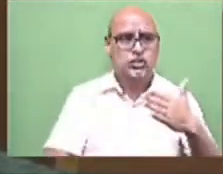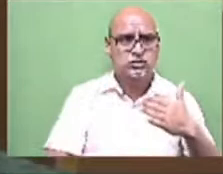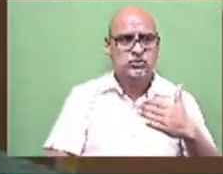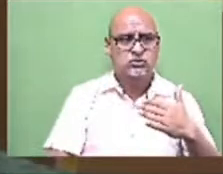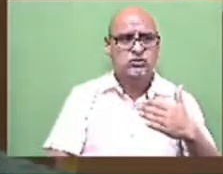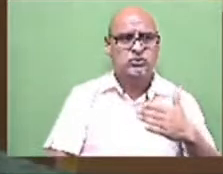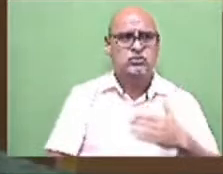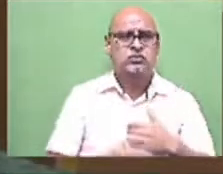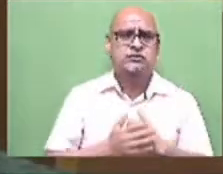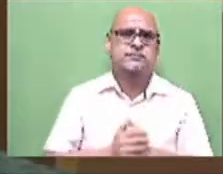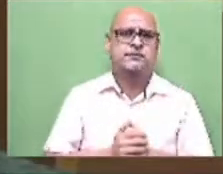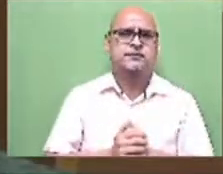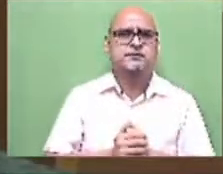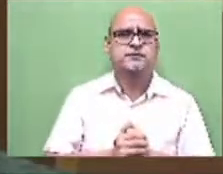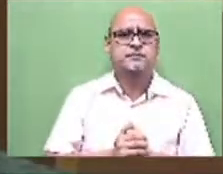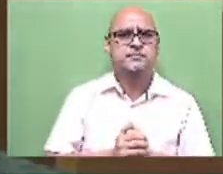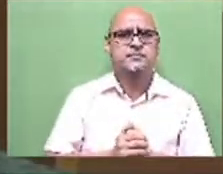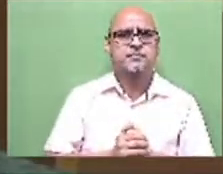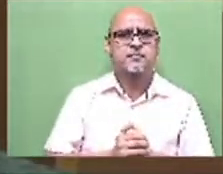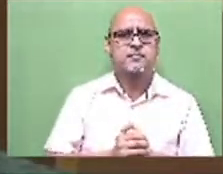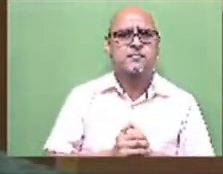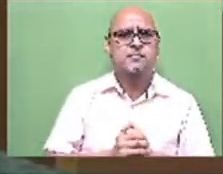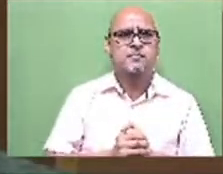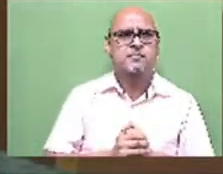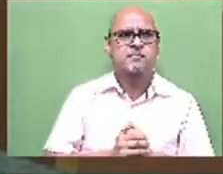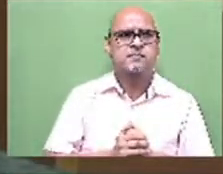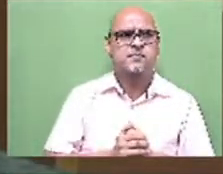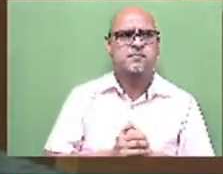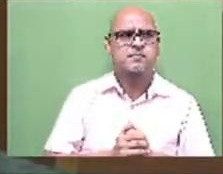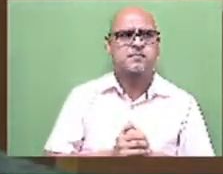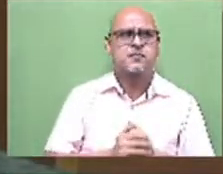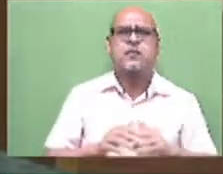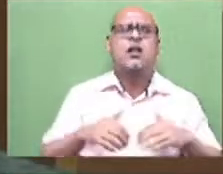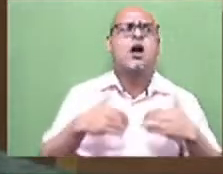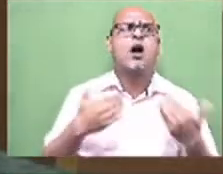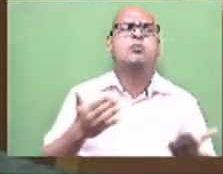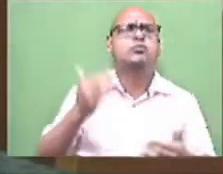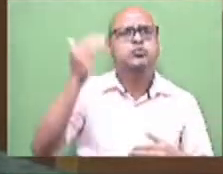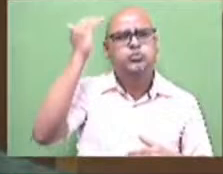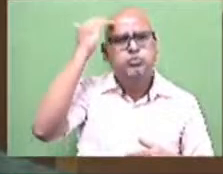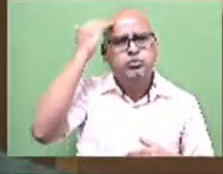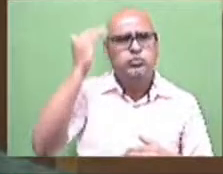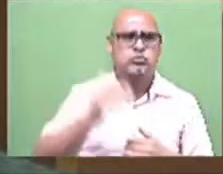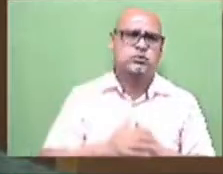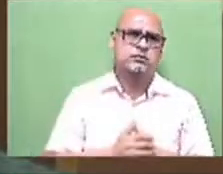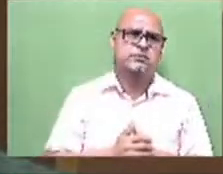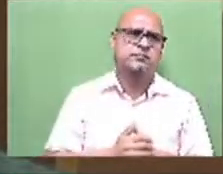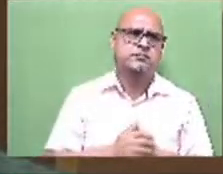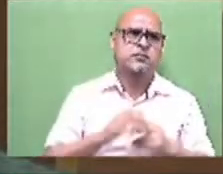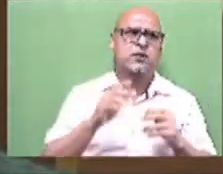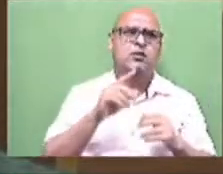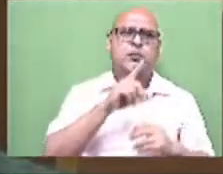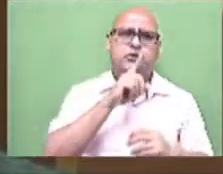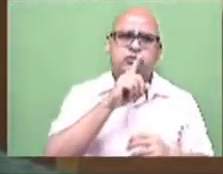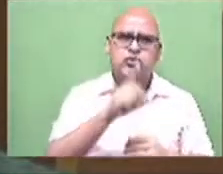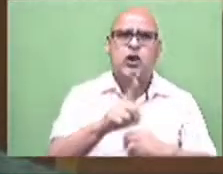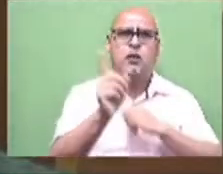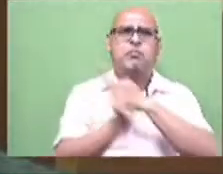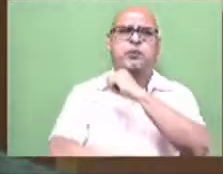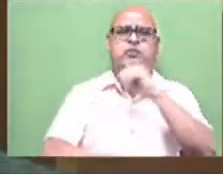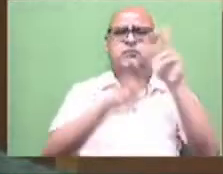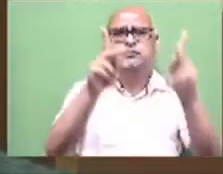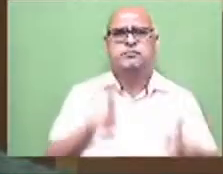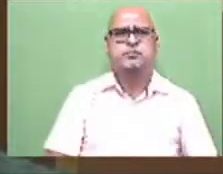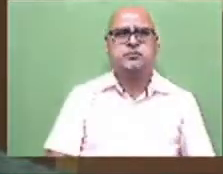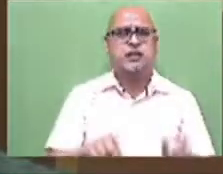to be committed? Is it that someone walking on the street without a mask is going to be accosted by a police officer and a